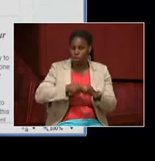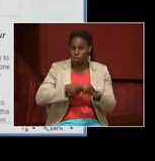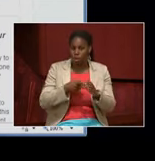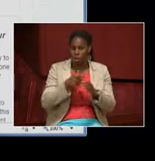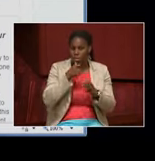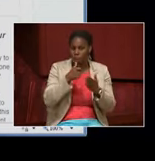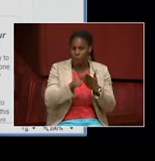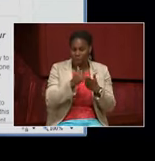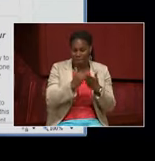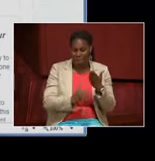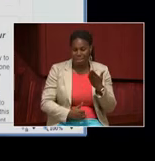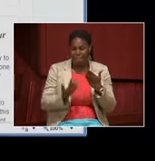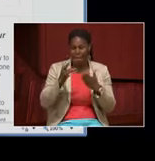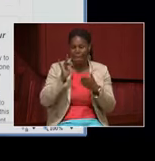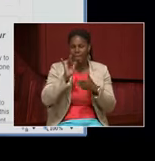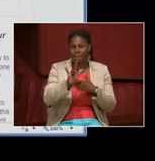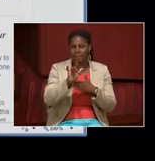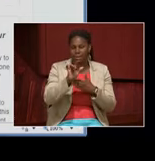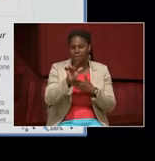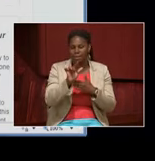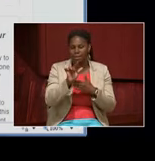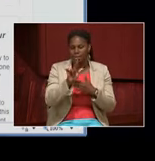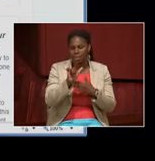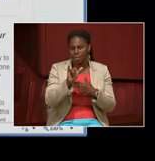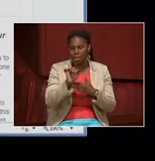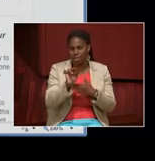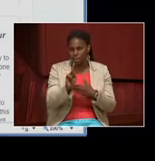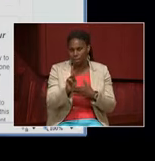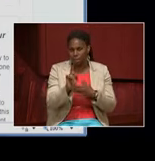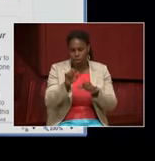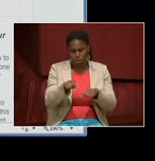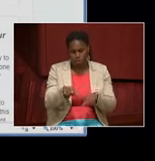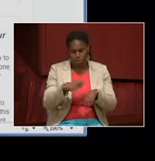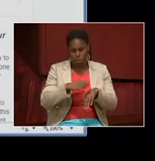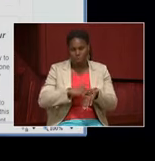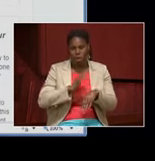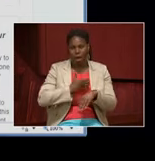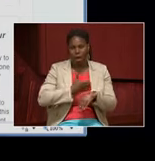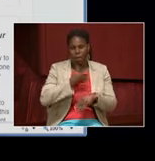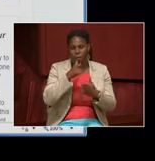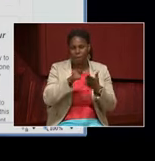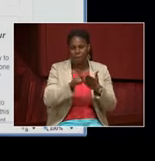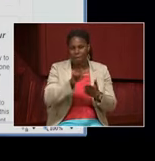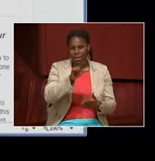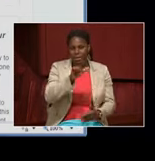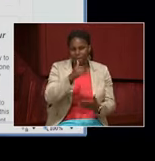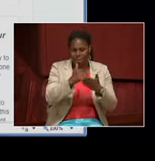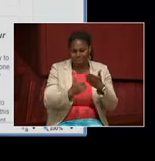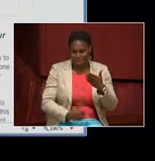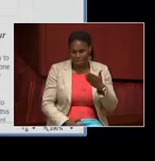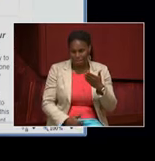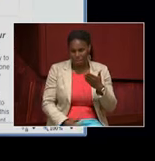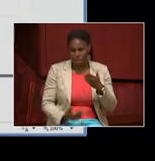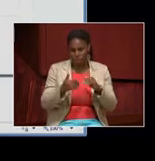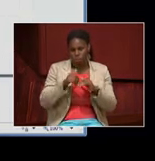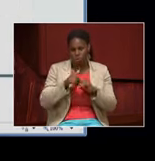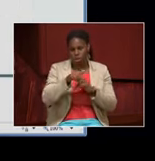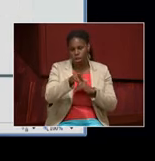list and click into that link, and you can be on our mailing list and receive the Researcher News when it comes